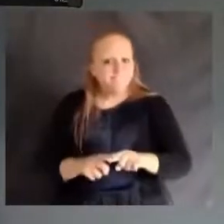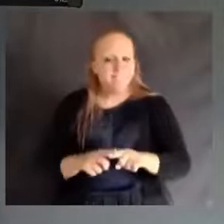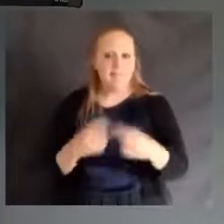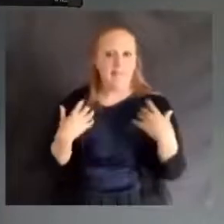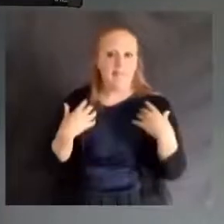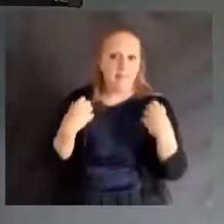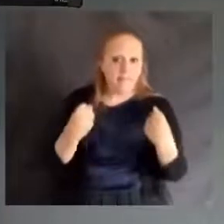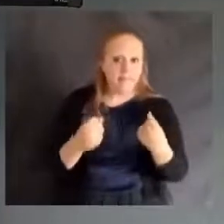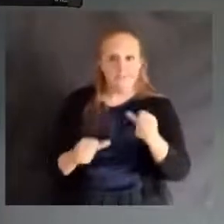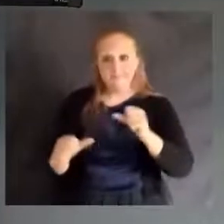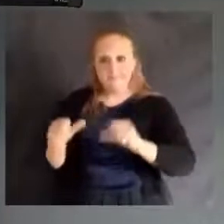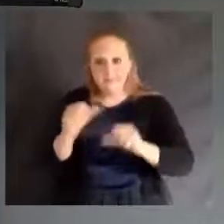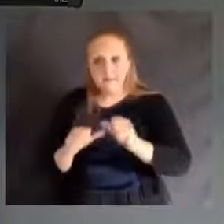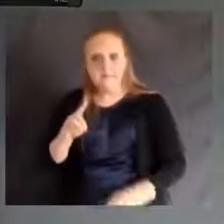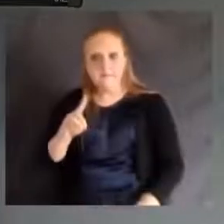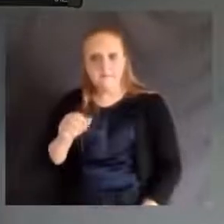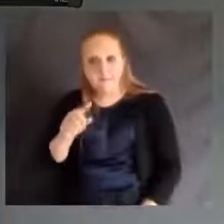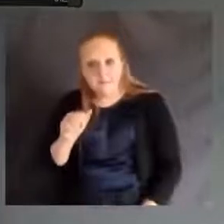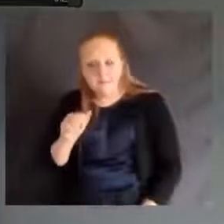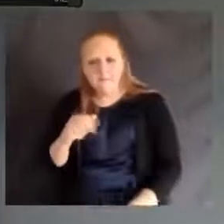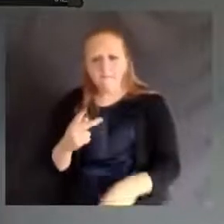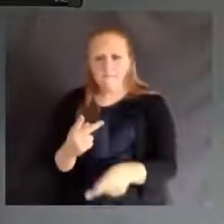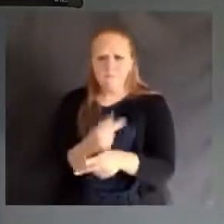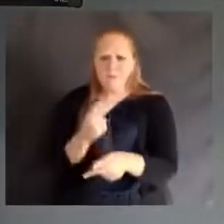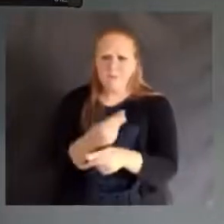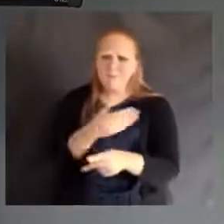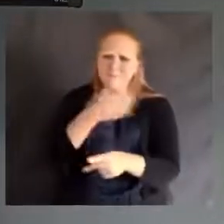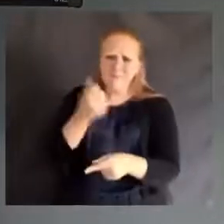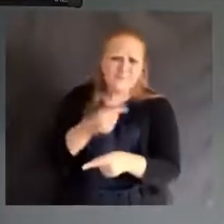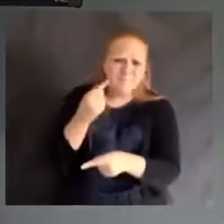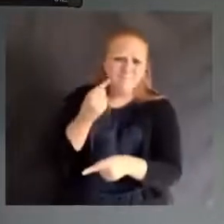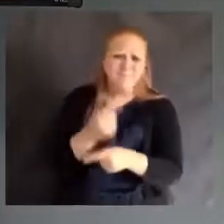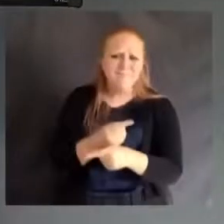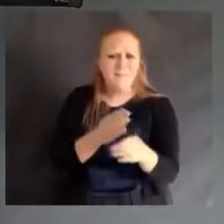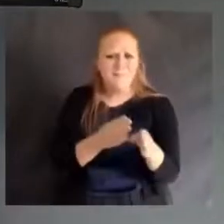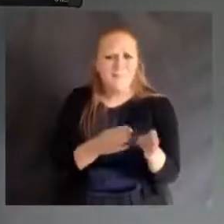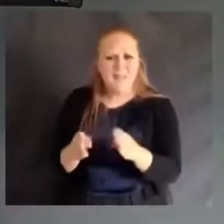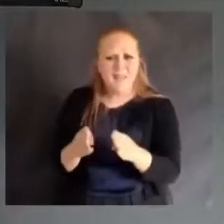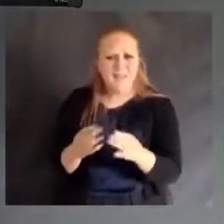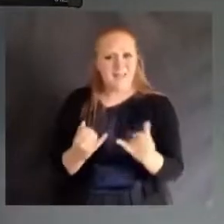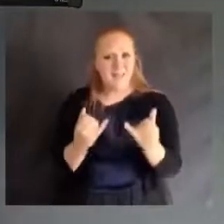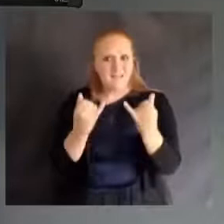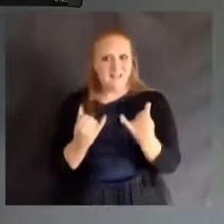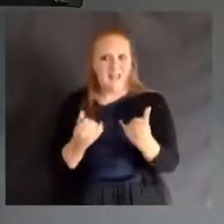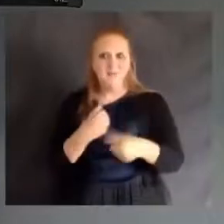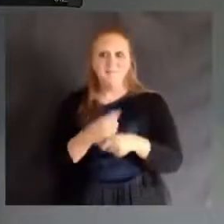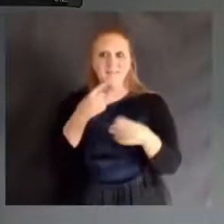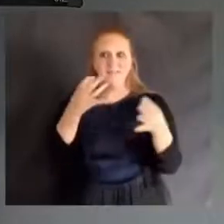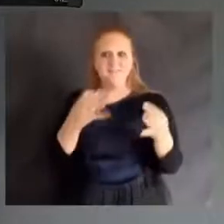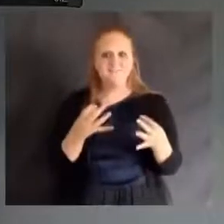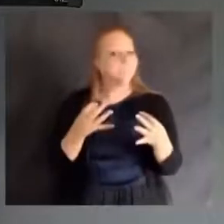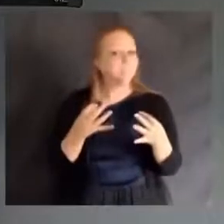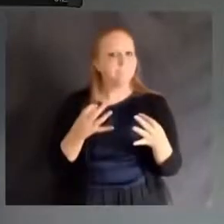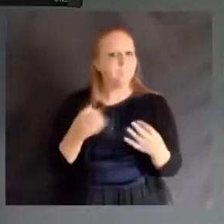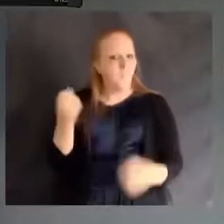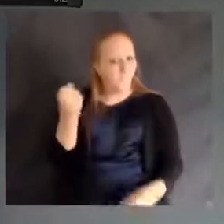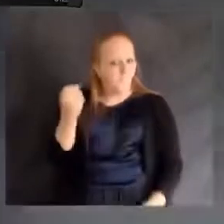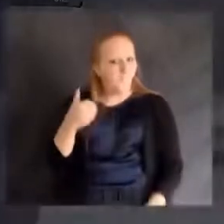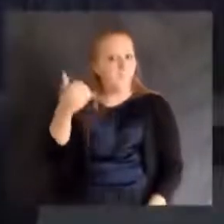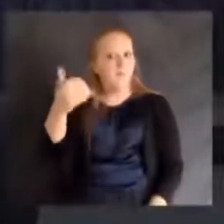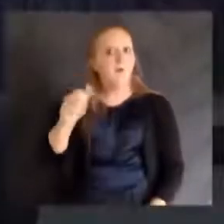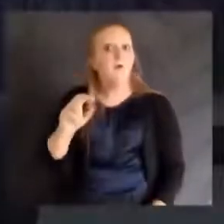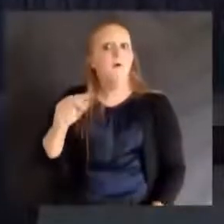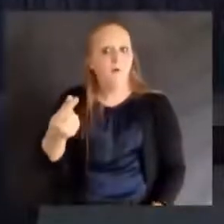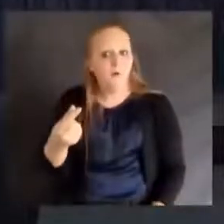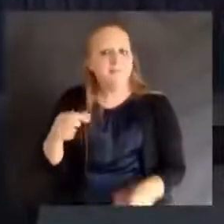to necessitate changes among all the plans, right? So I think that's what the governor is saying. We have to see where we are in August, which may take tweaking all across the board. And